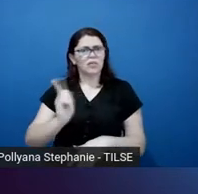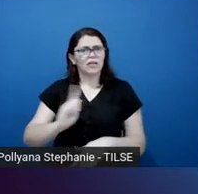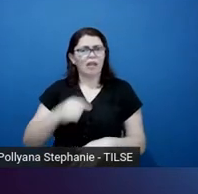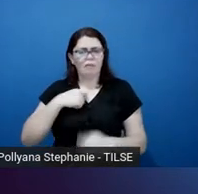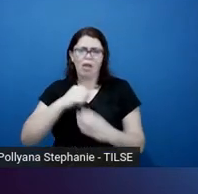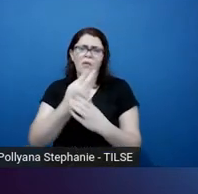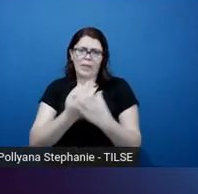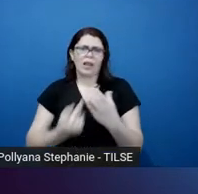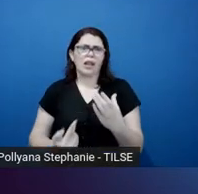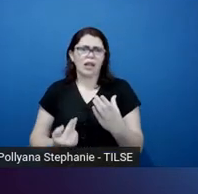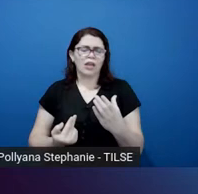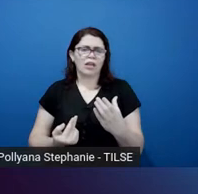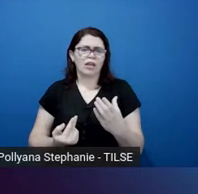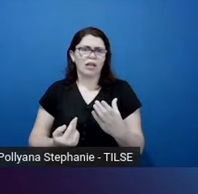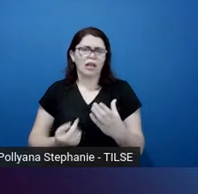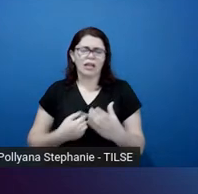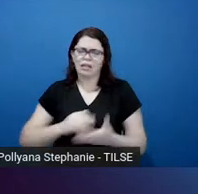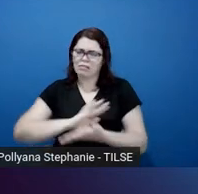bilingual, right?